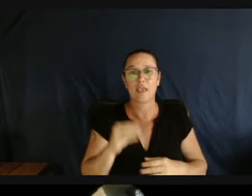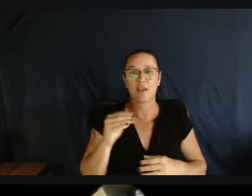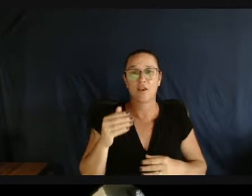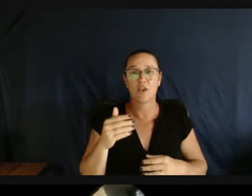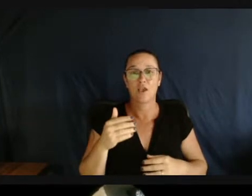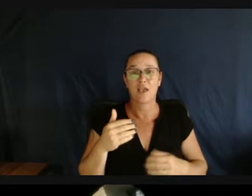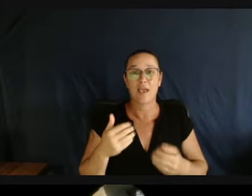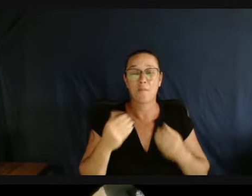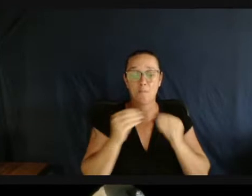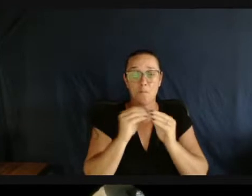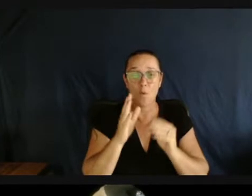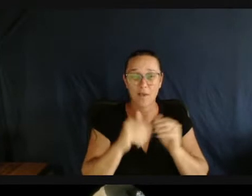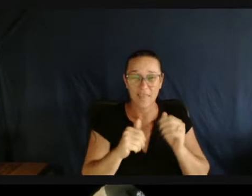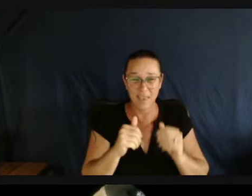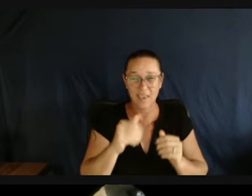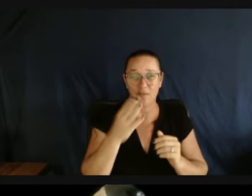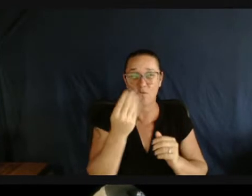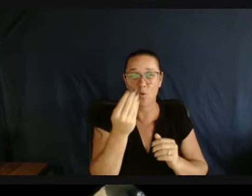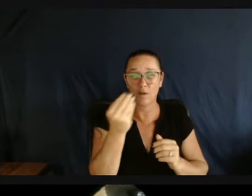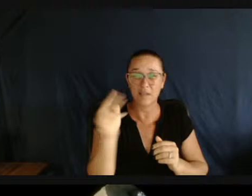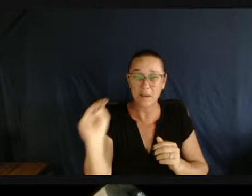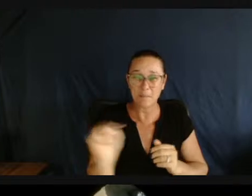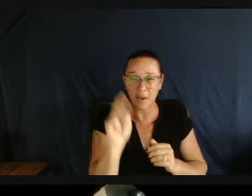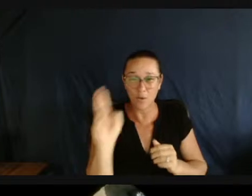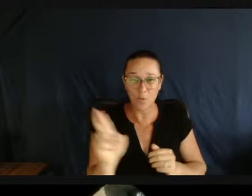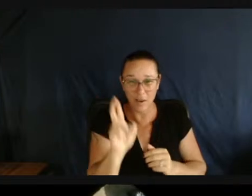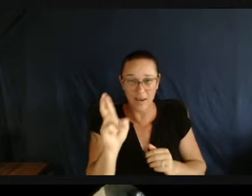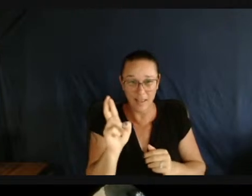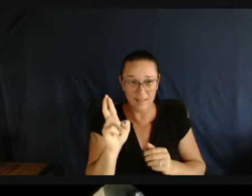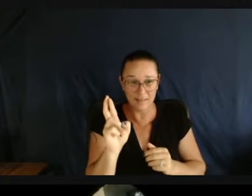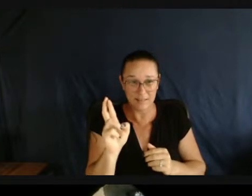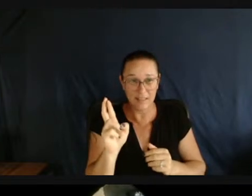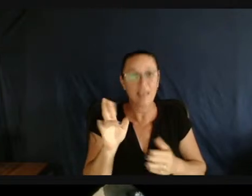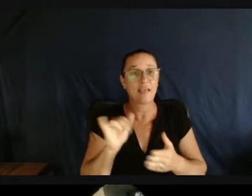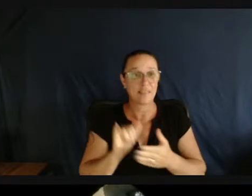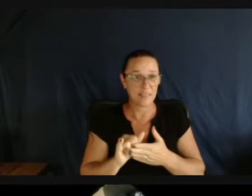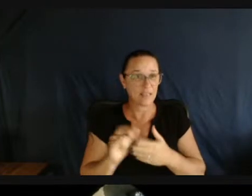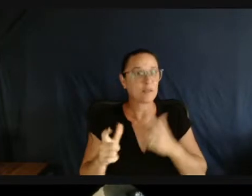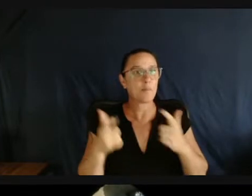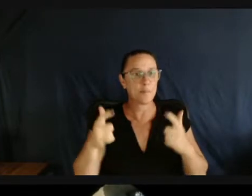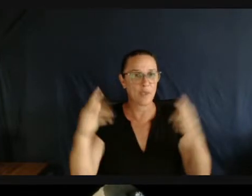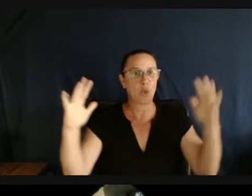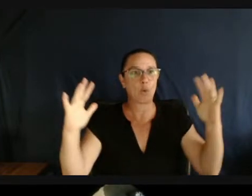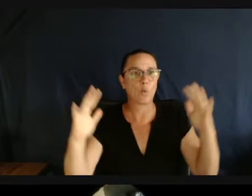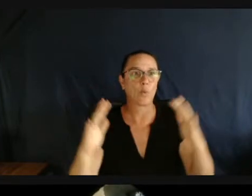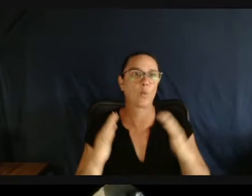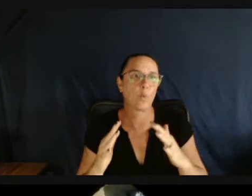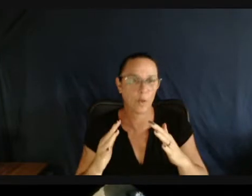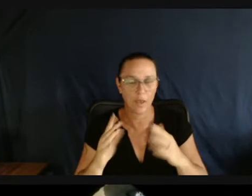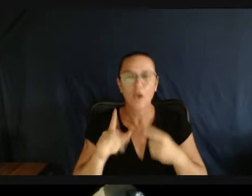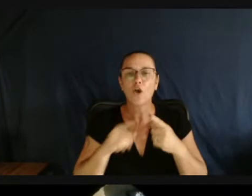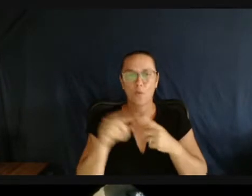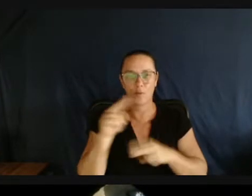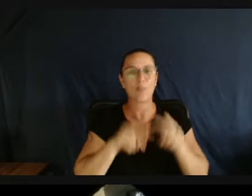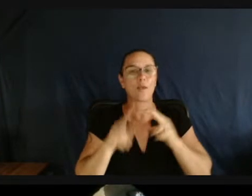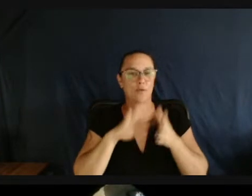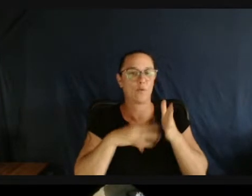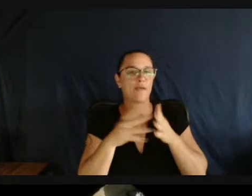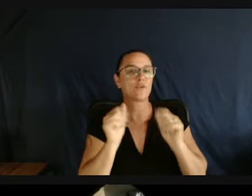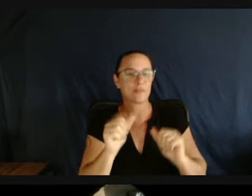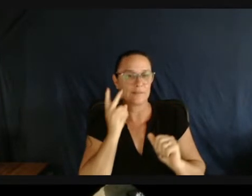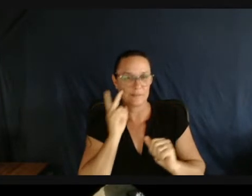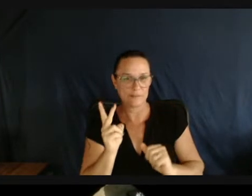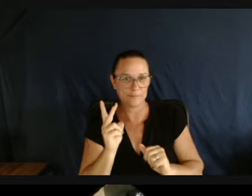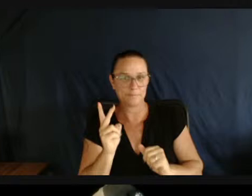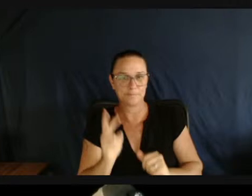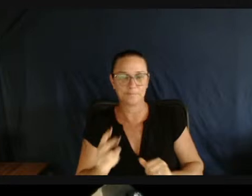microradians of deflation there, right? Which is one of our larger amounts. And we'll see that again. We'll look at the tilt graph. We'll point that out